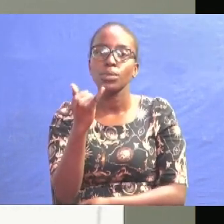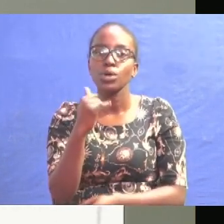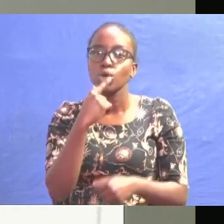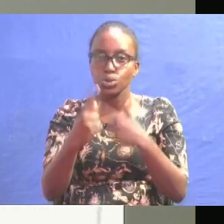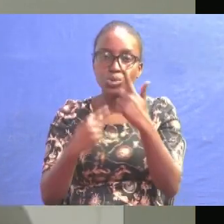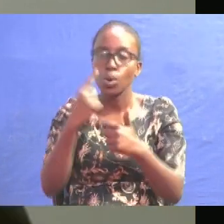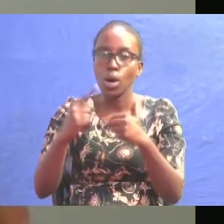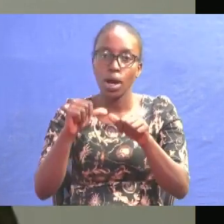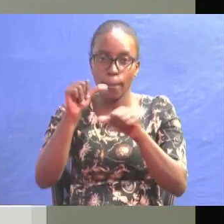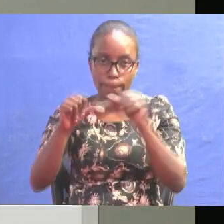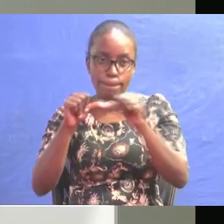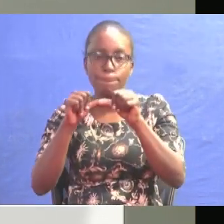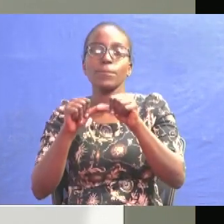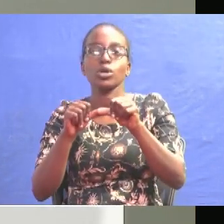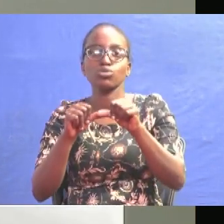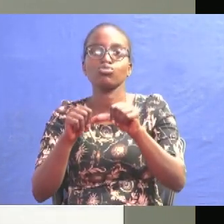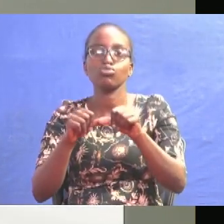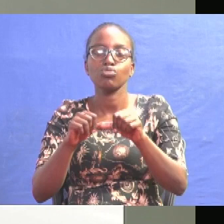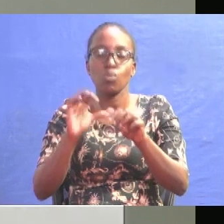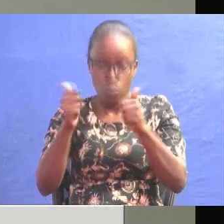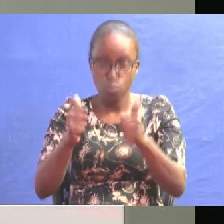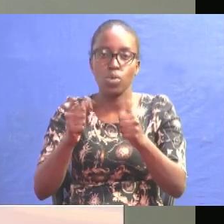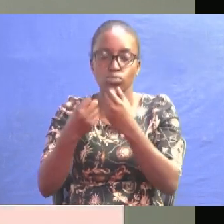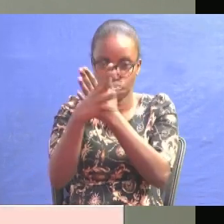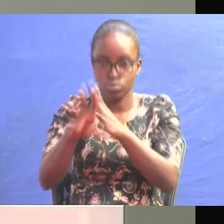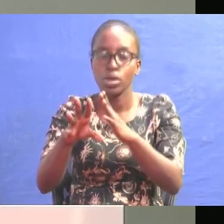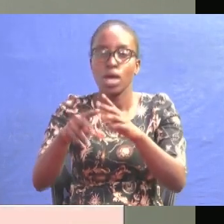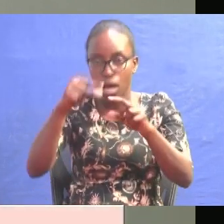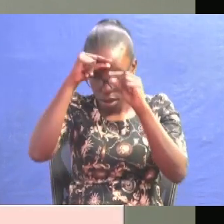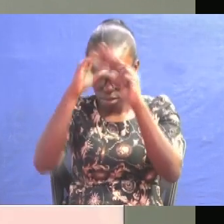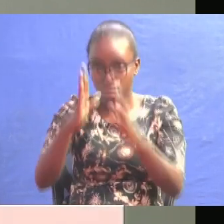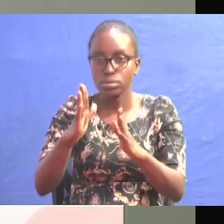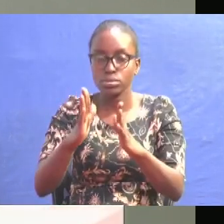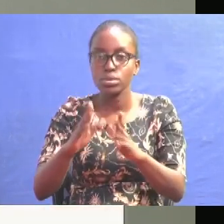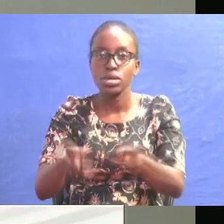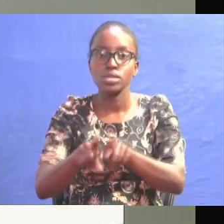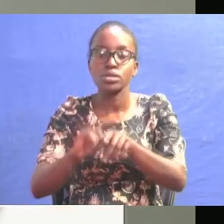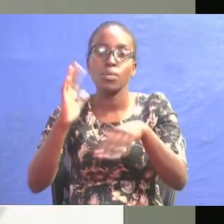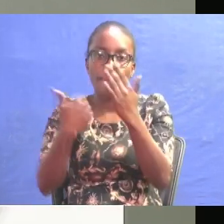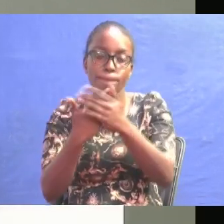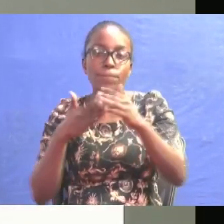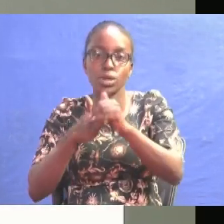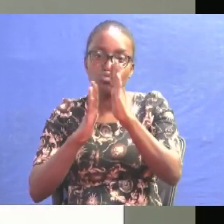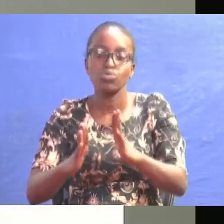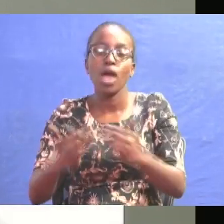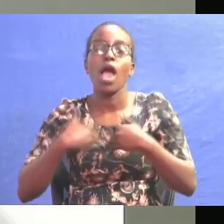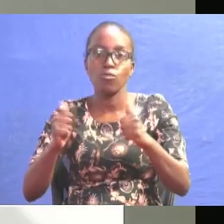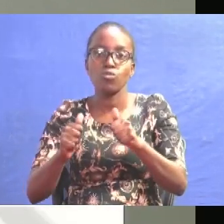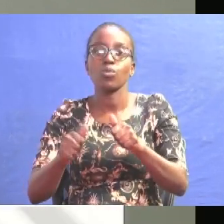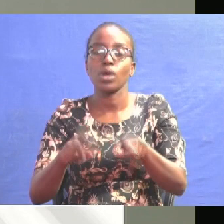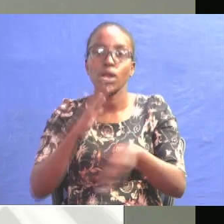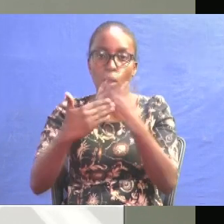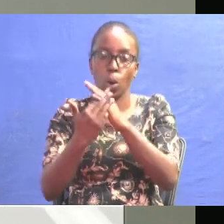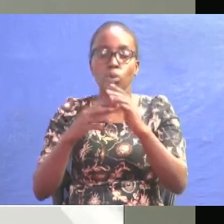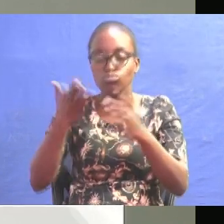accountability, transparency, good leadership, governance, but yet we still have those people who remain behind what we are talking about.